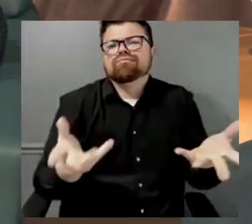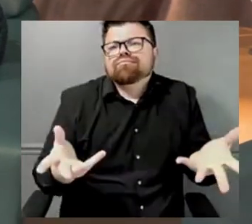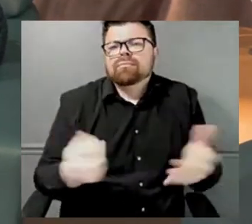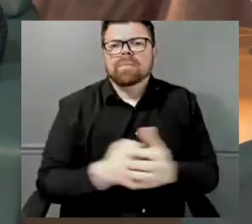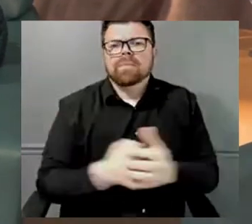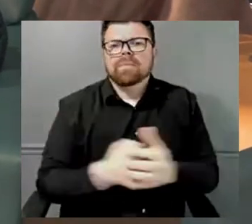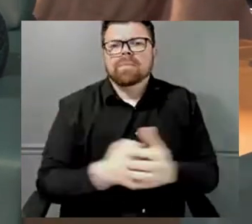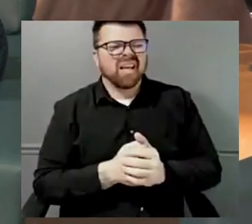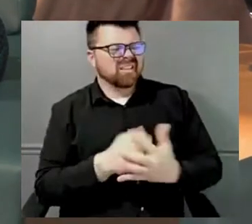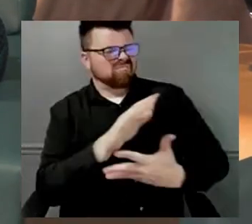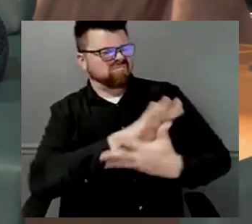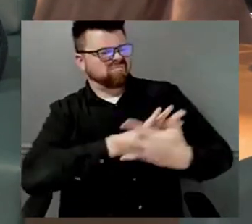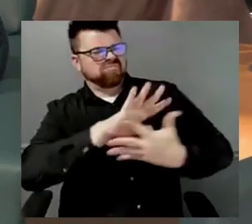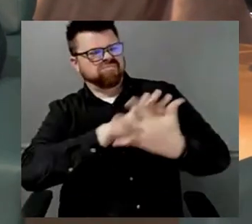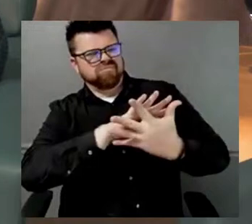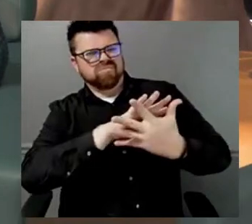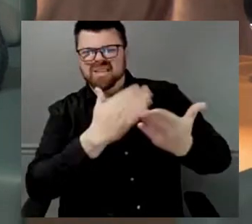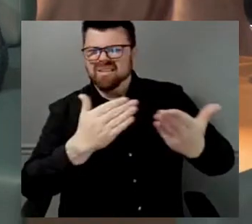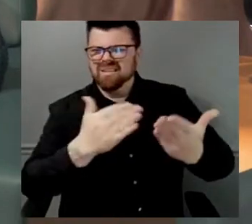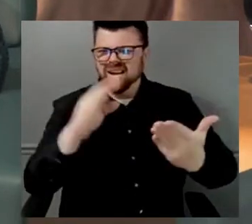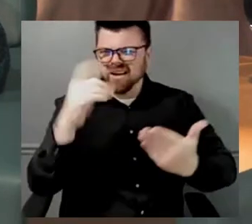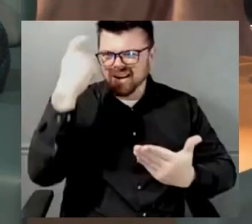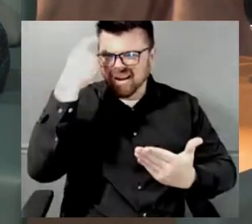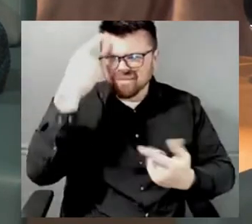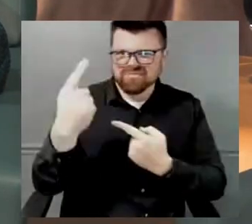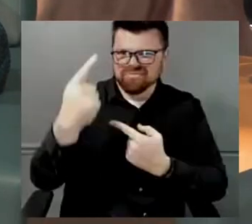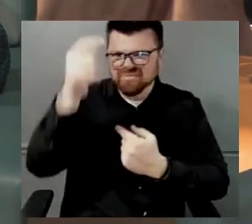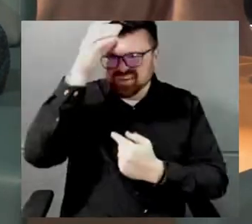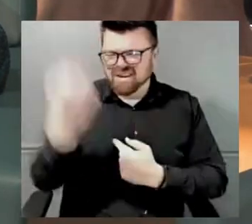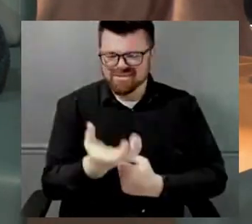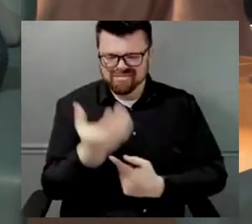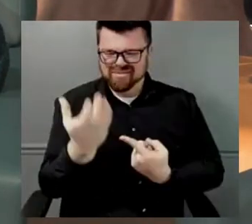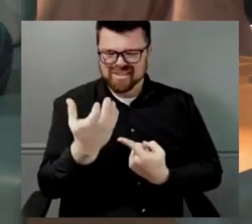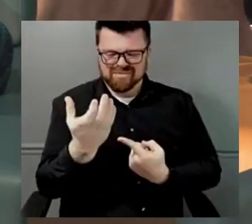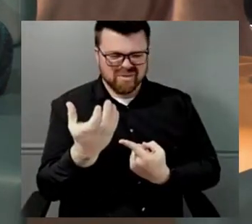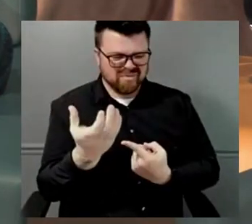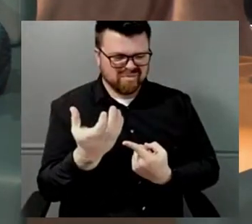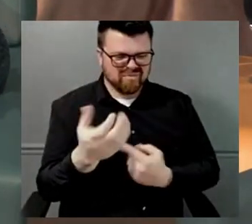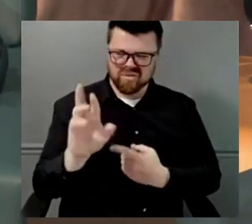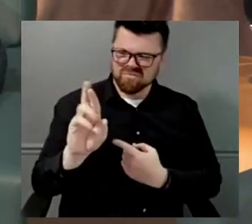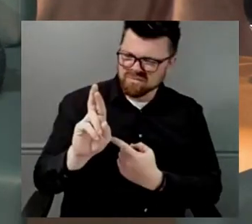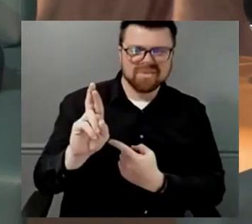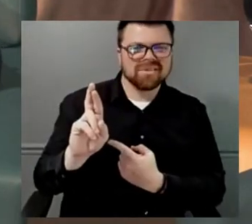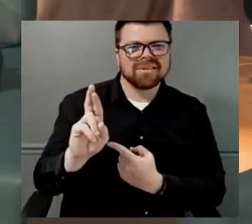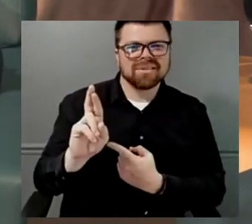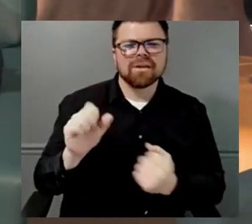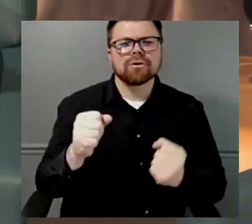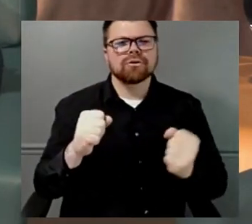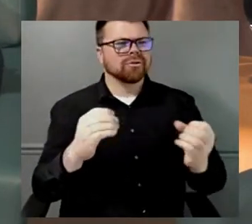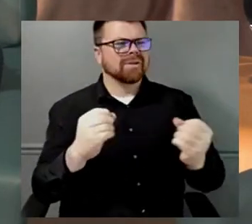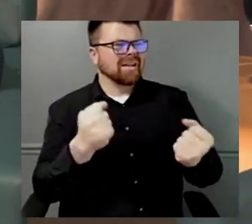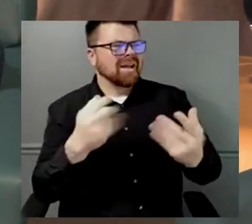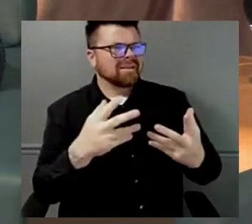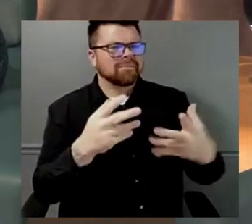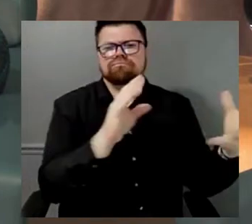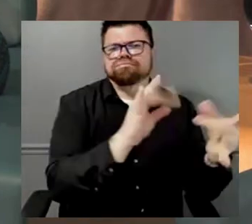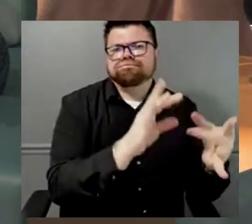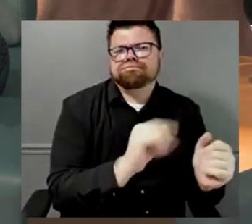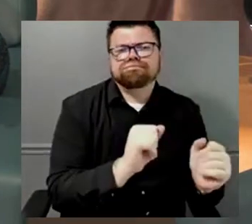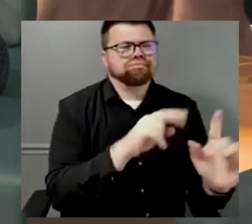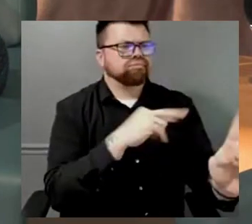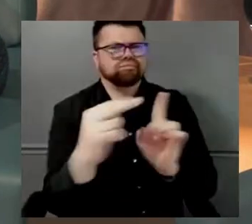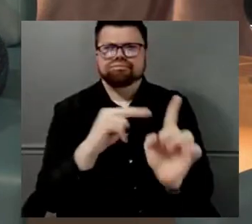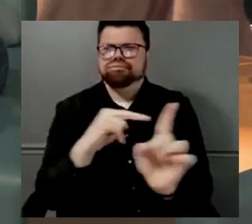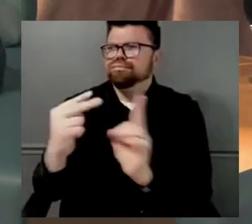thing, government. It's a messy thing, a republic. It's a lot of voices that you're trying to harmonize, to function